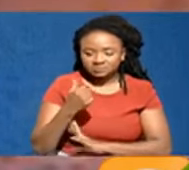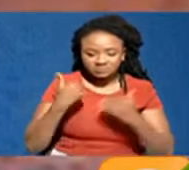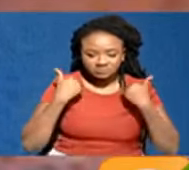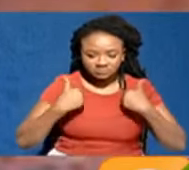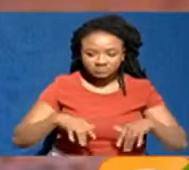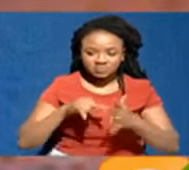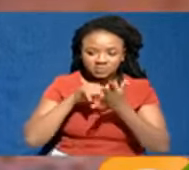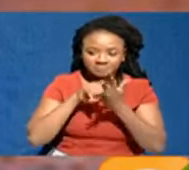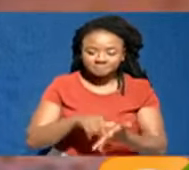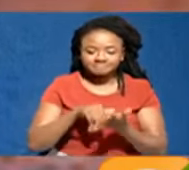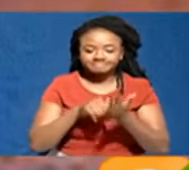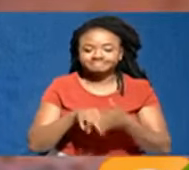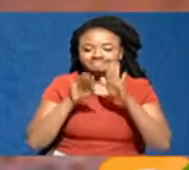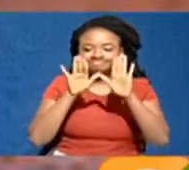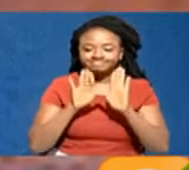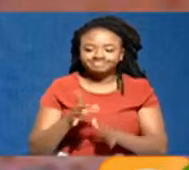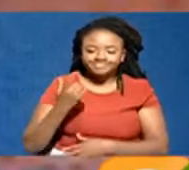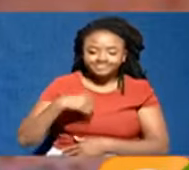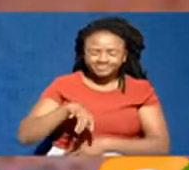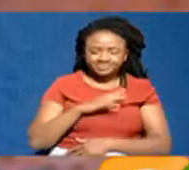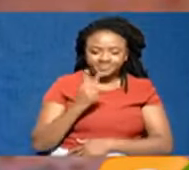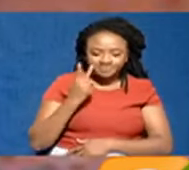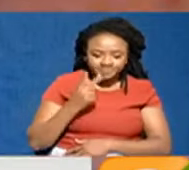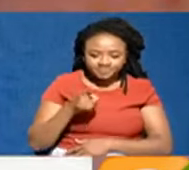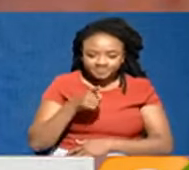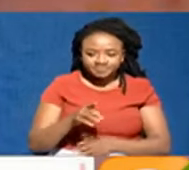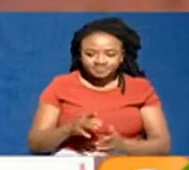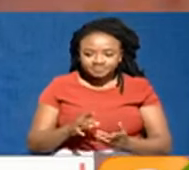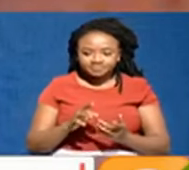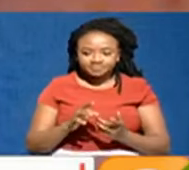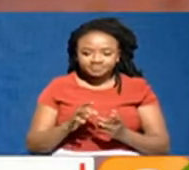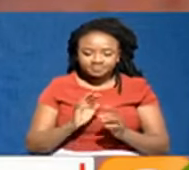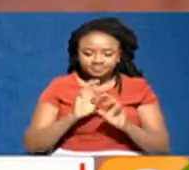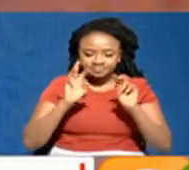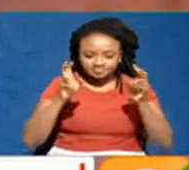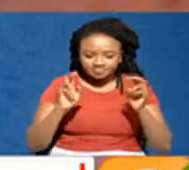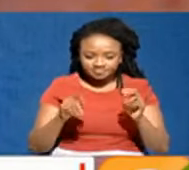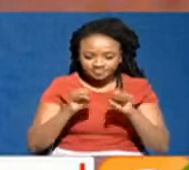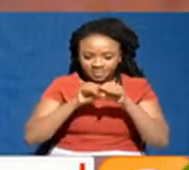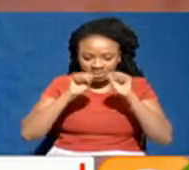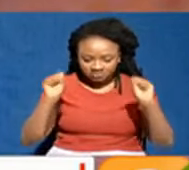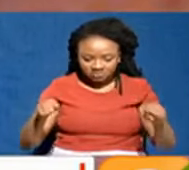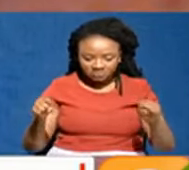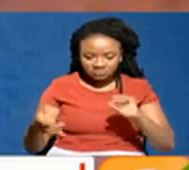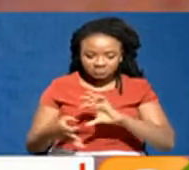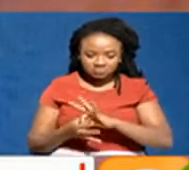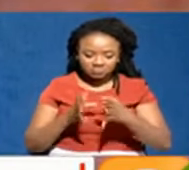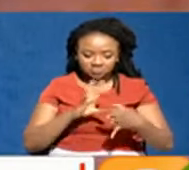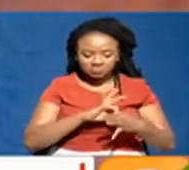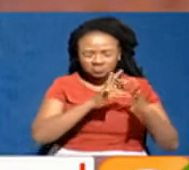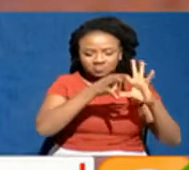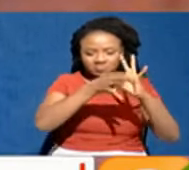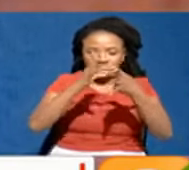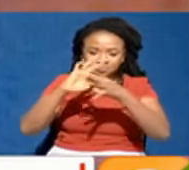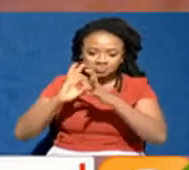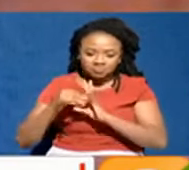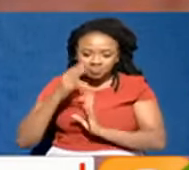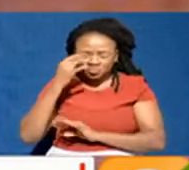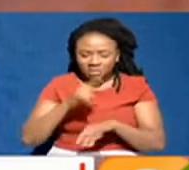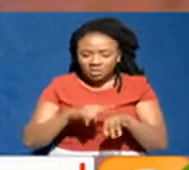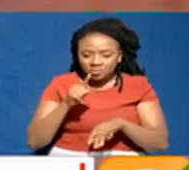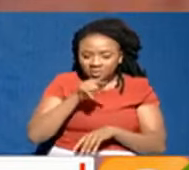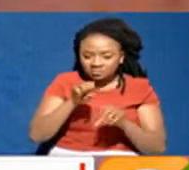insisting that we must begin to look at this whole thing in the context of a system. And when it's a system, you have to rally